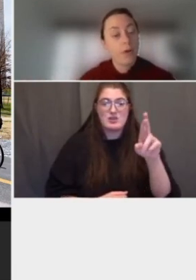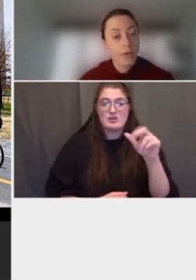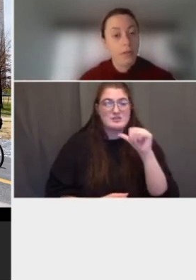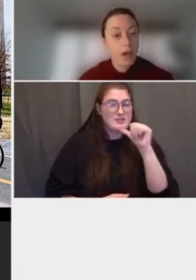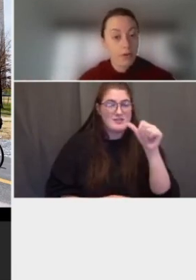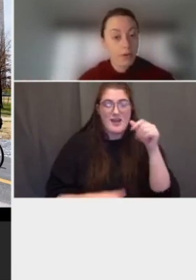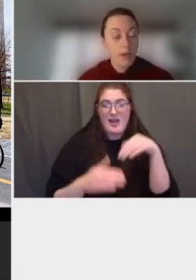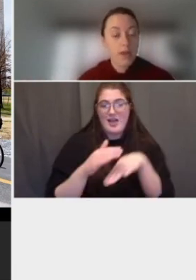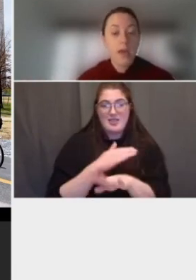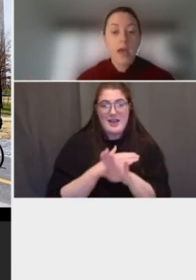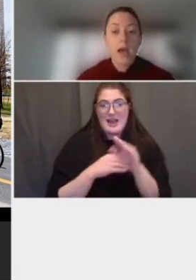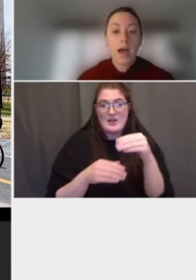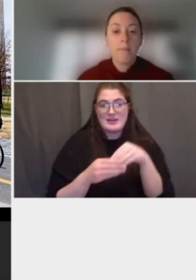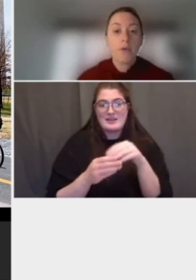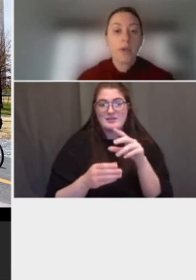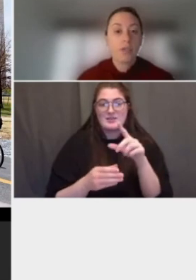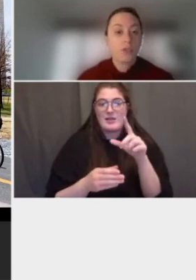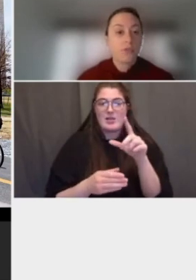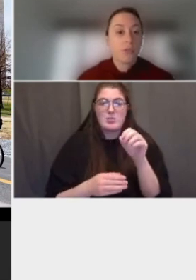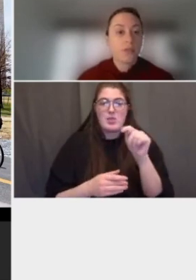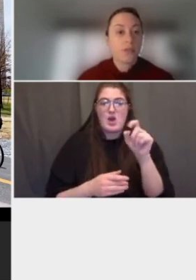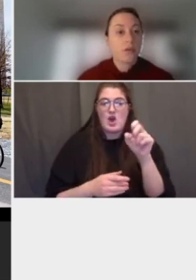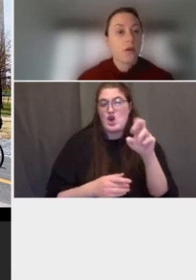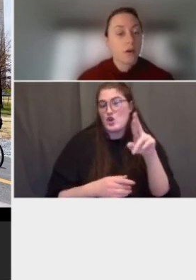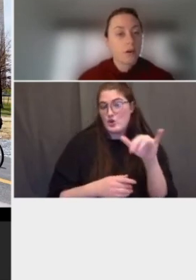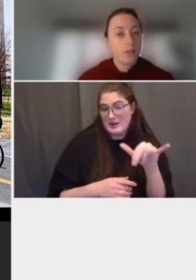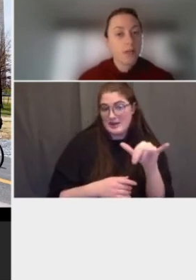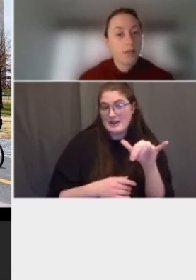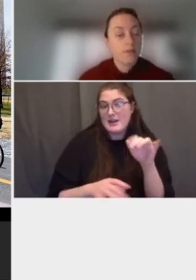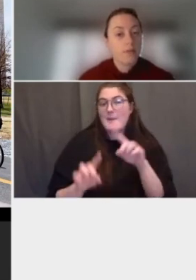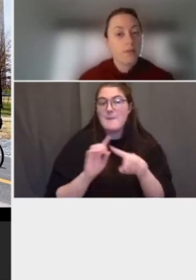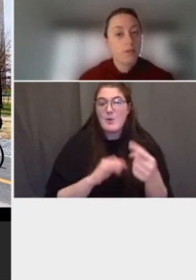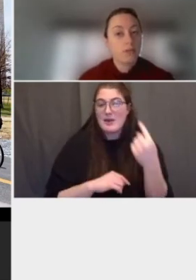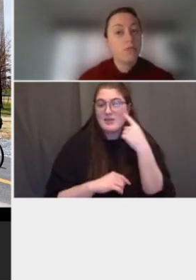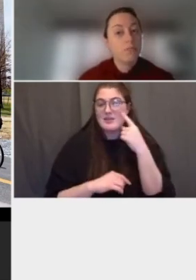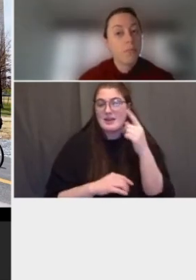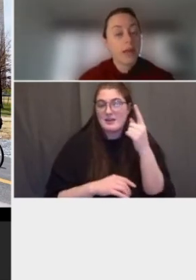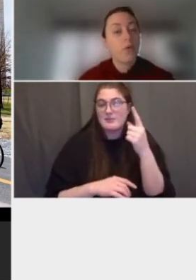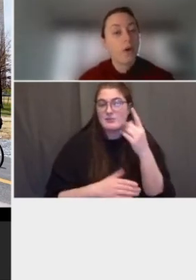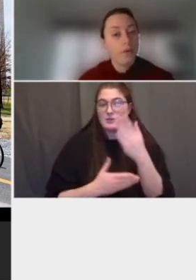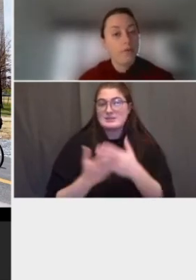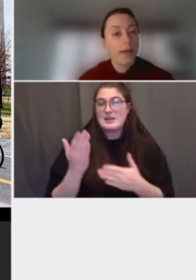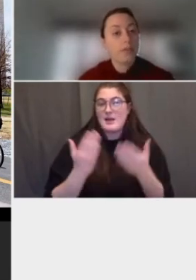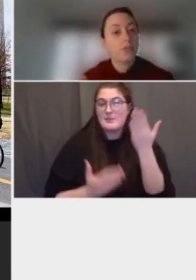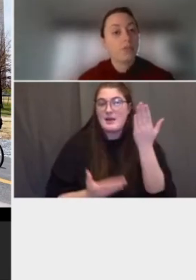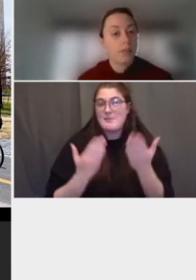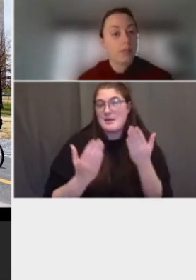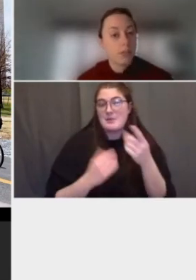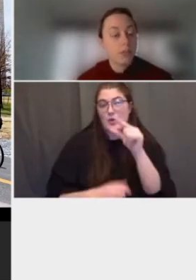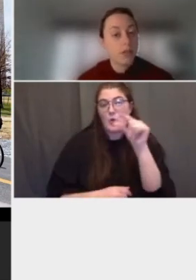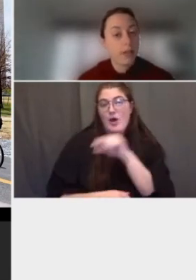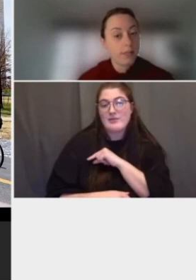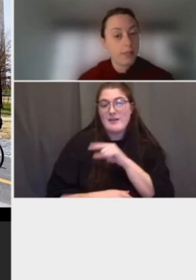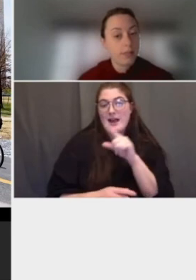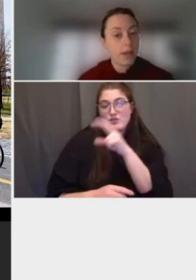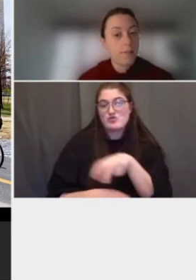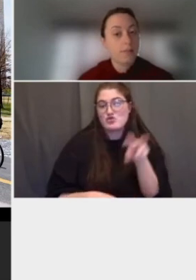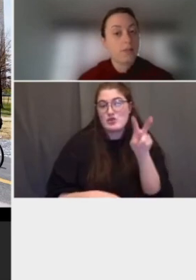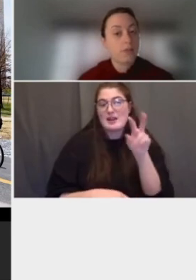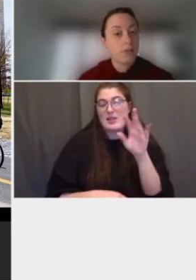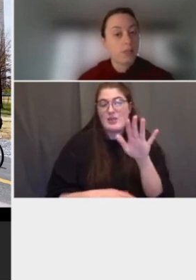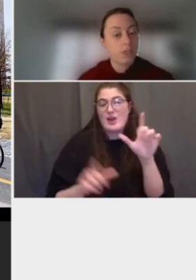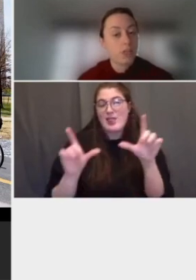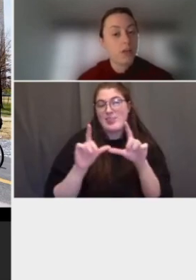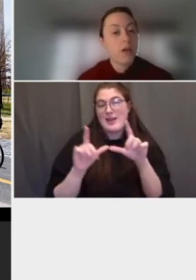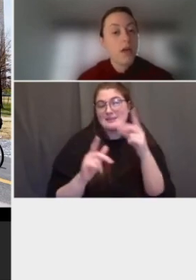the MRV lottery. But we do think that there are some SRV vendors who might qualify to transition their license